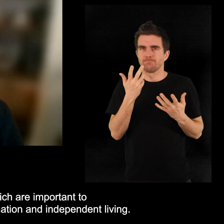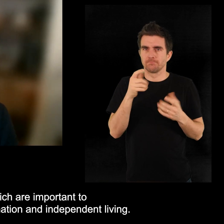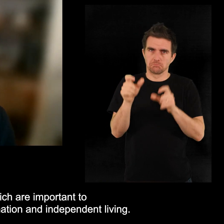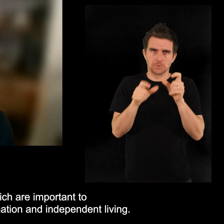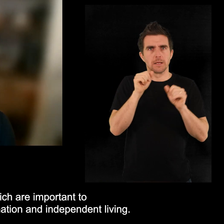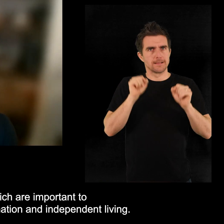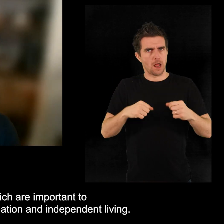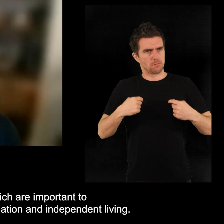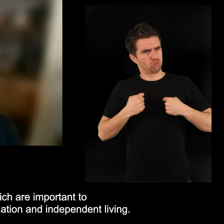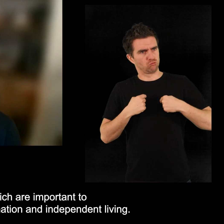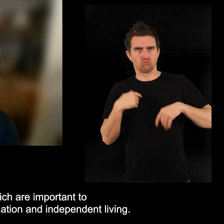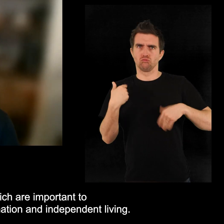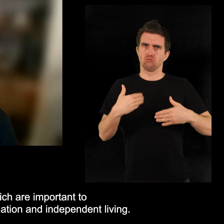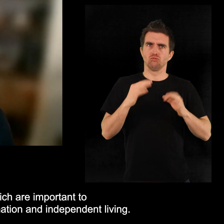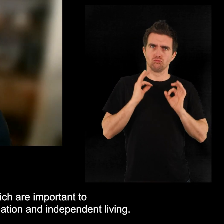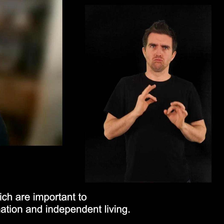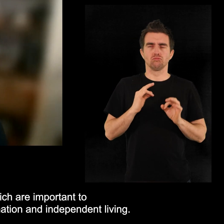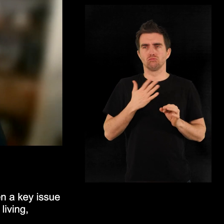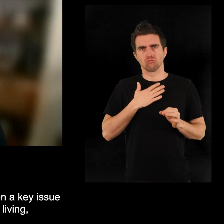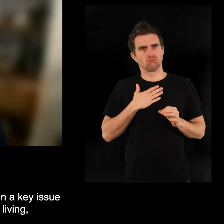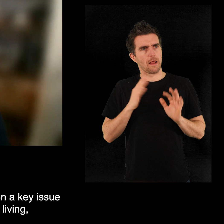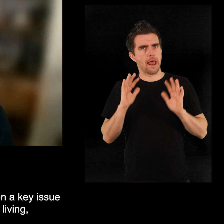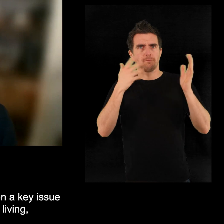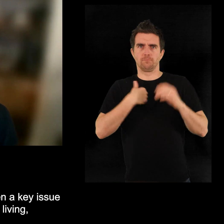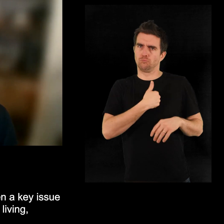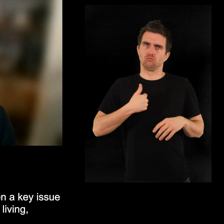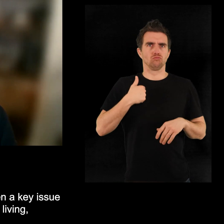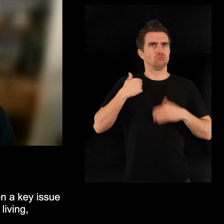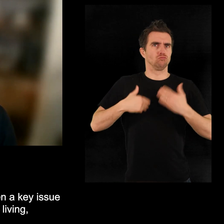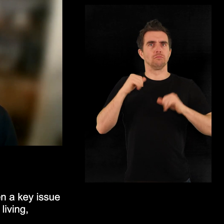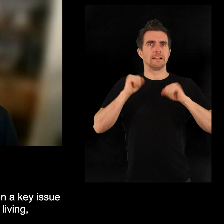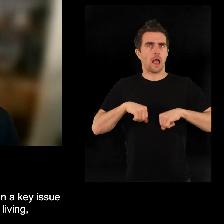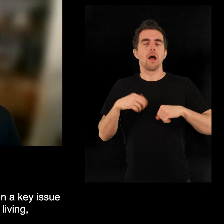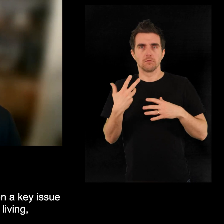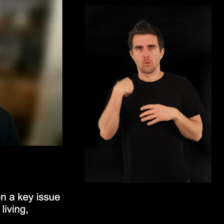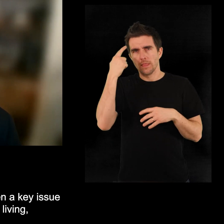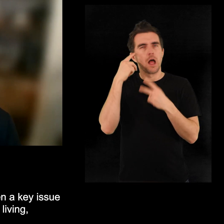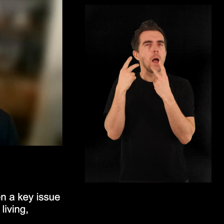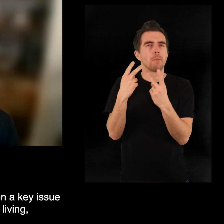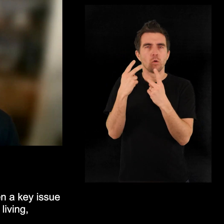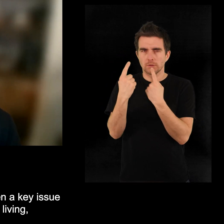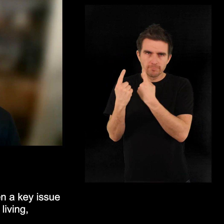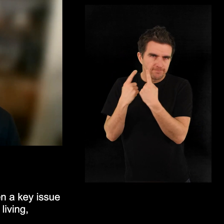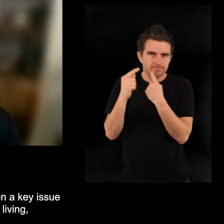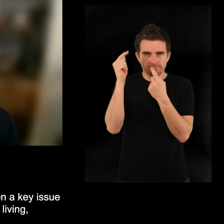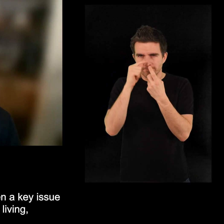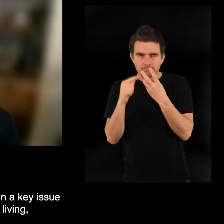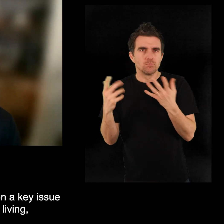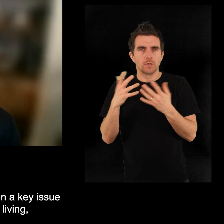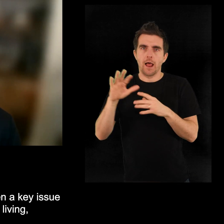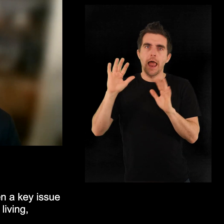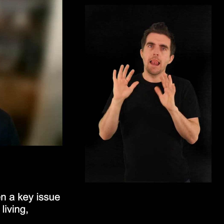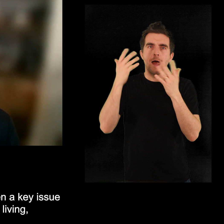are self-determination and independent living. Choices and rights have been a key issue, and